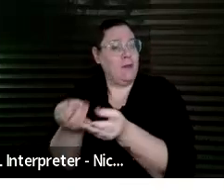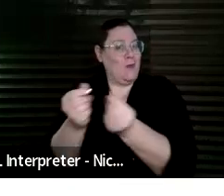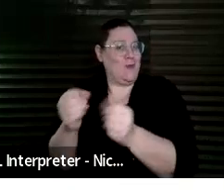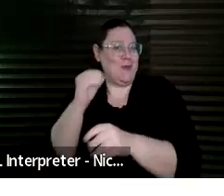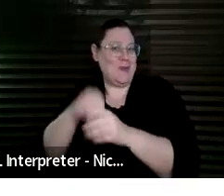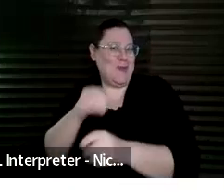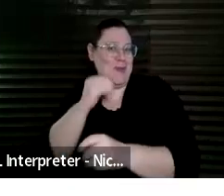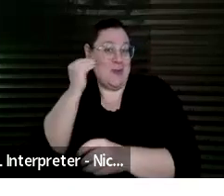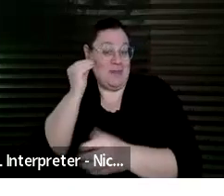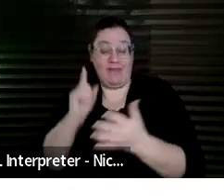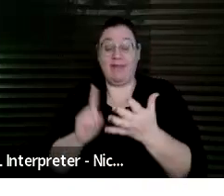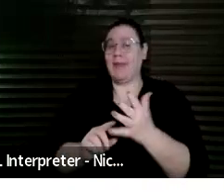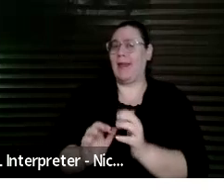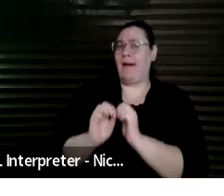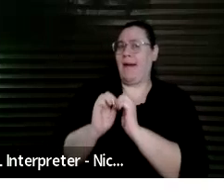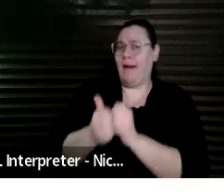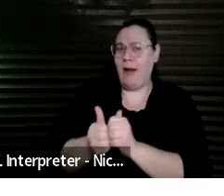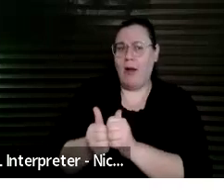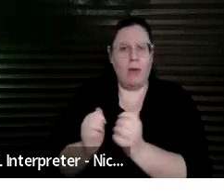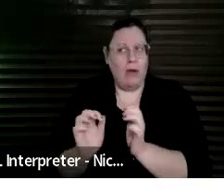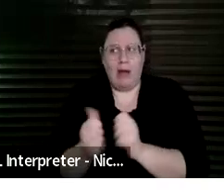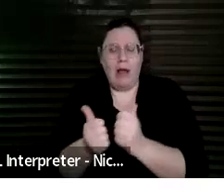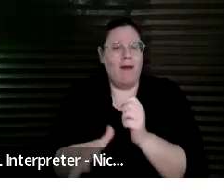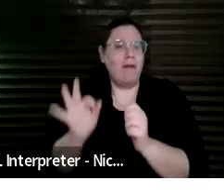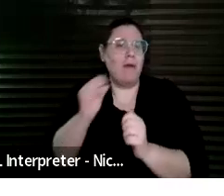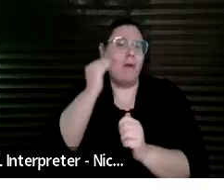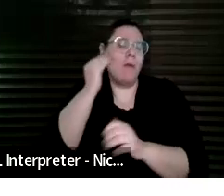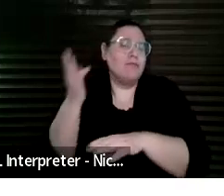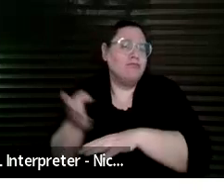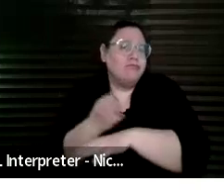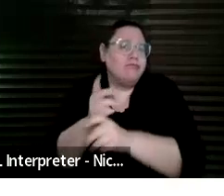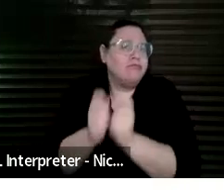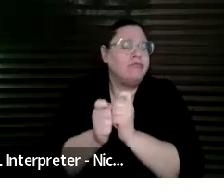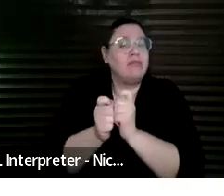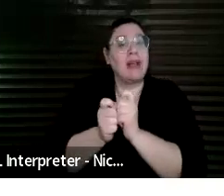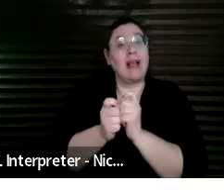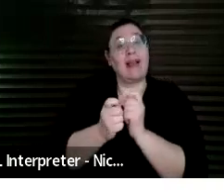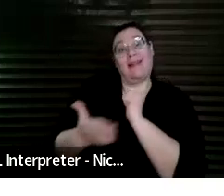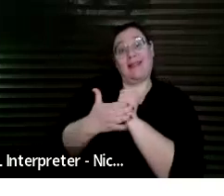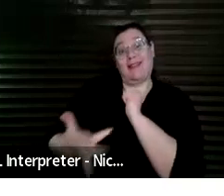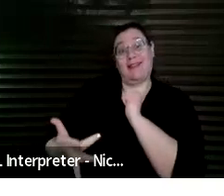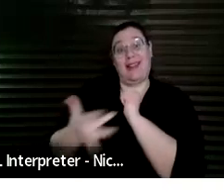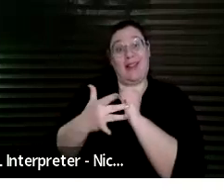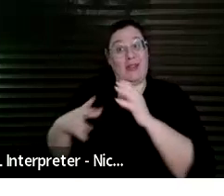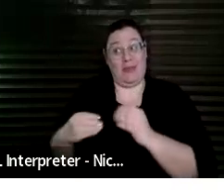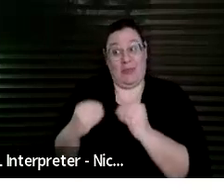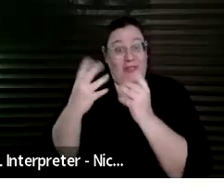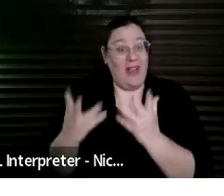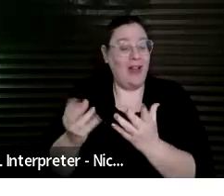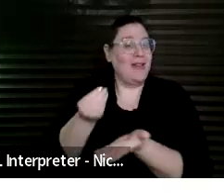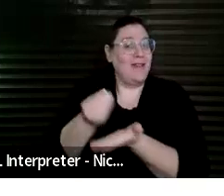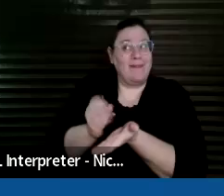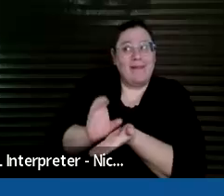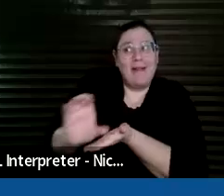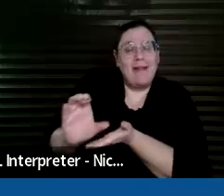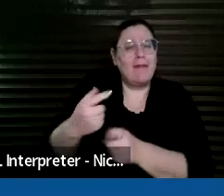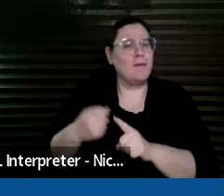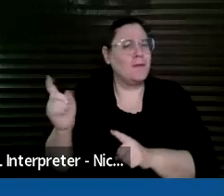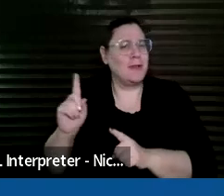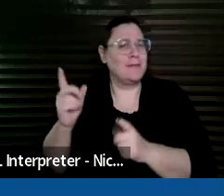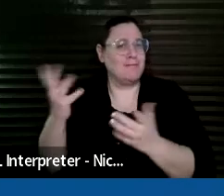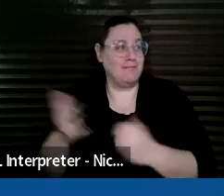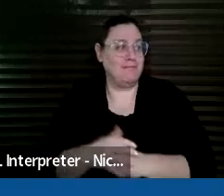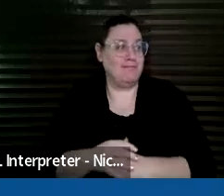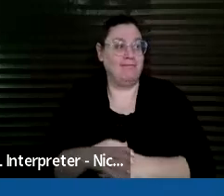how to find home modification and assistive technology providers and funding. What